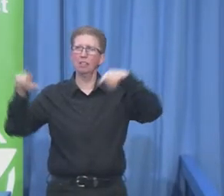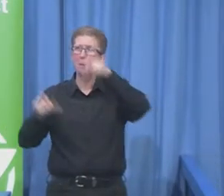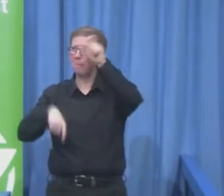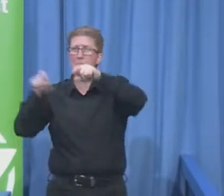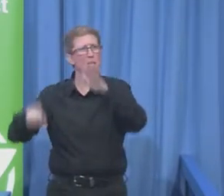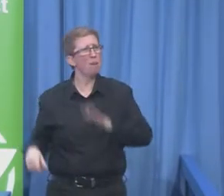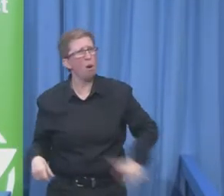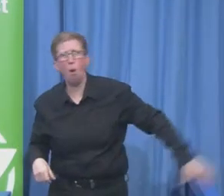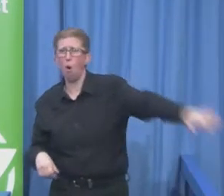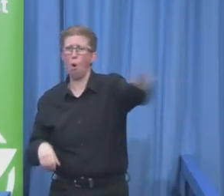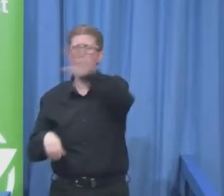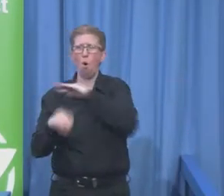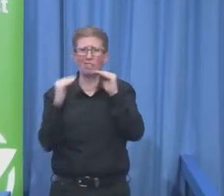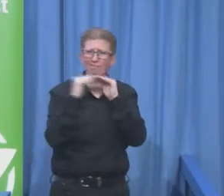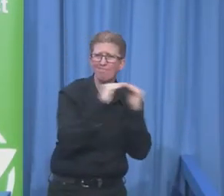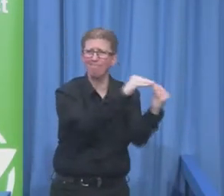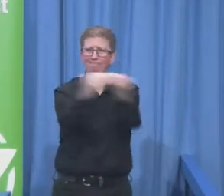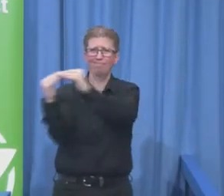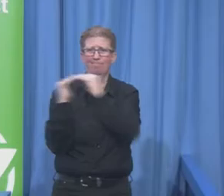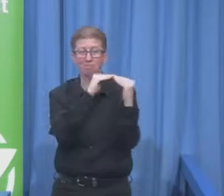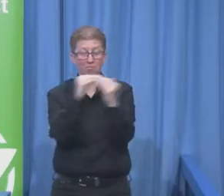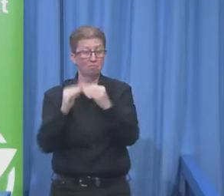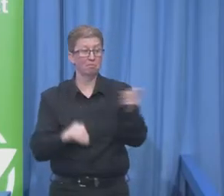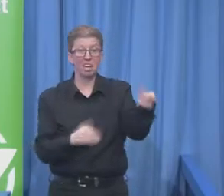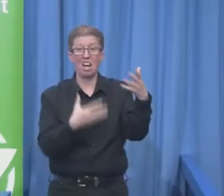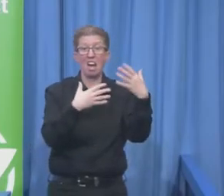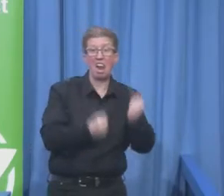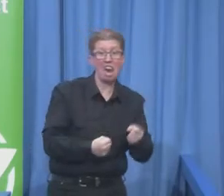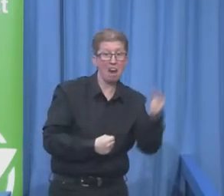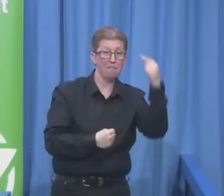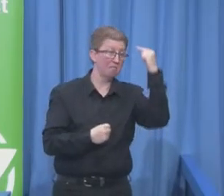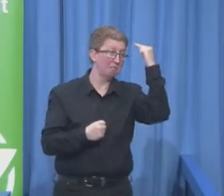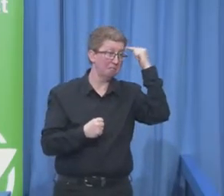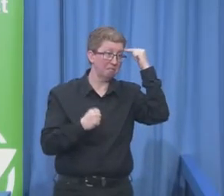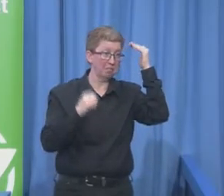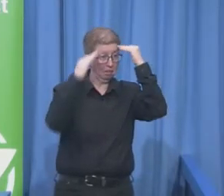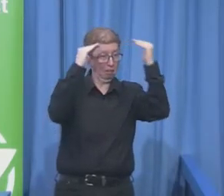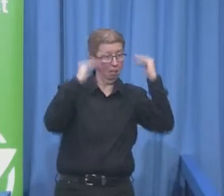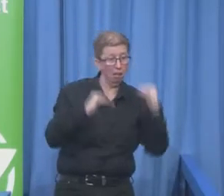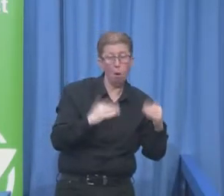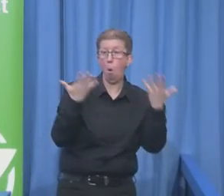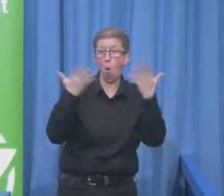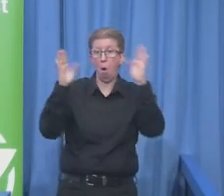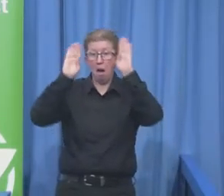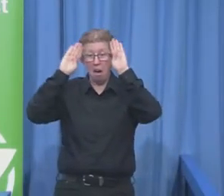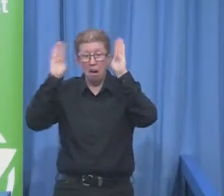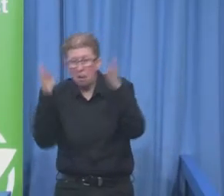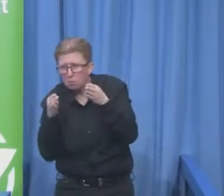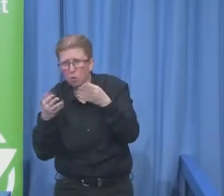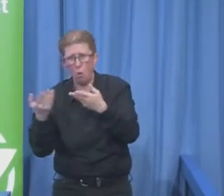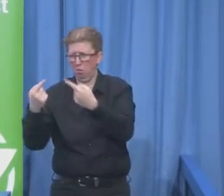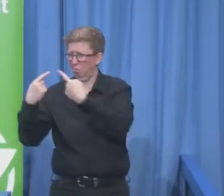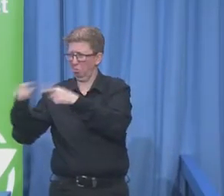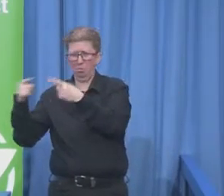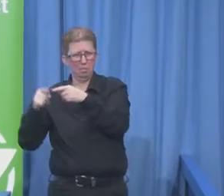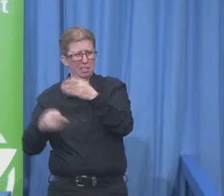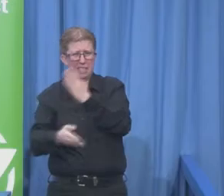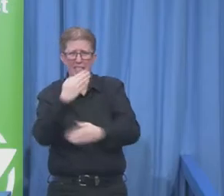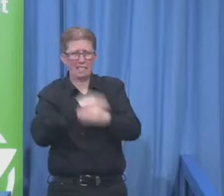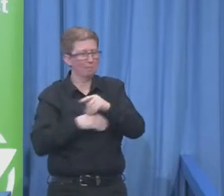And what we do there is we do not look at full-time employment. We look at an internship model where the candidates are placed